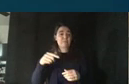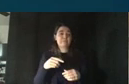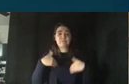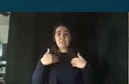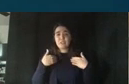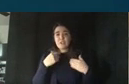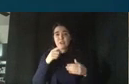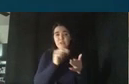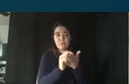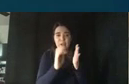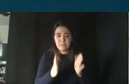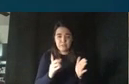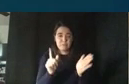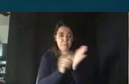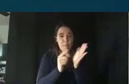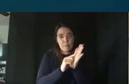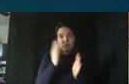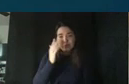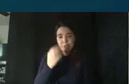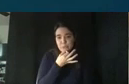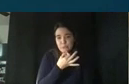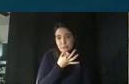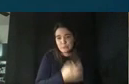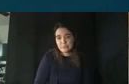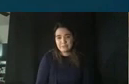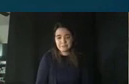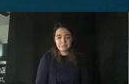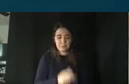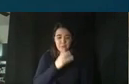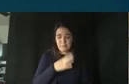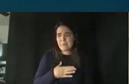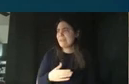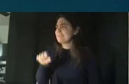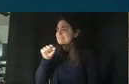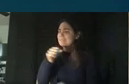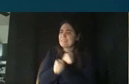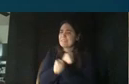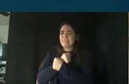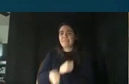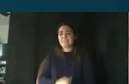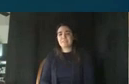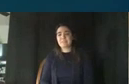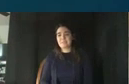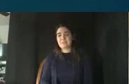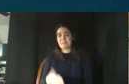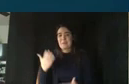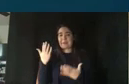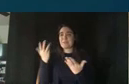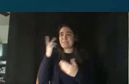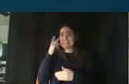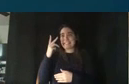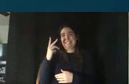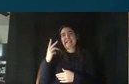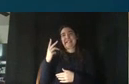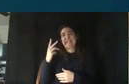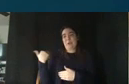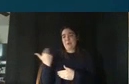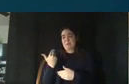soon. I love it. I love it. May we all see the water tornadoes in our own lives.